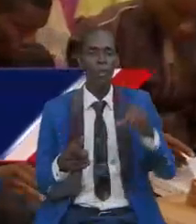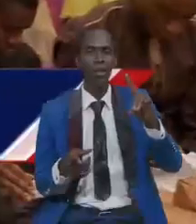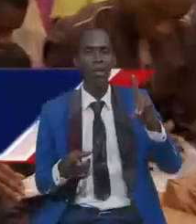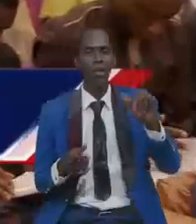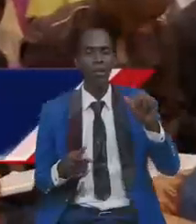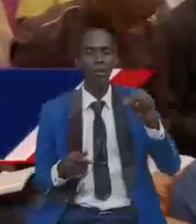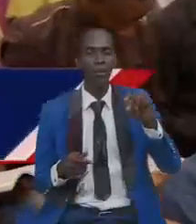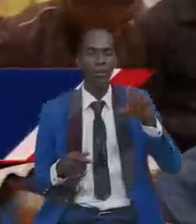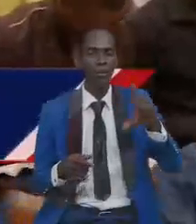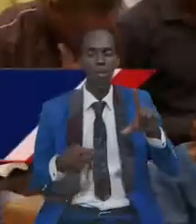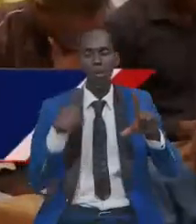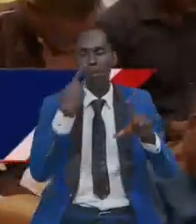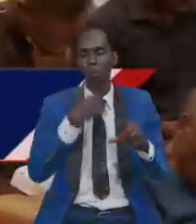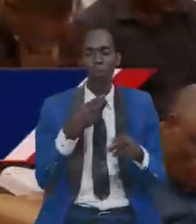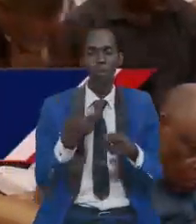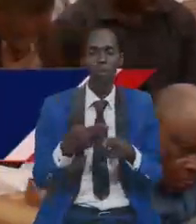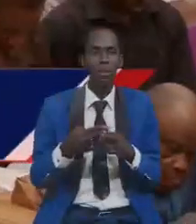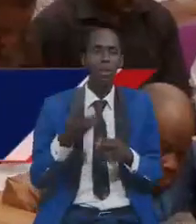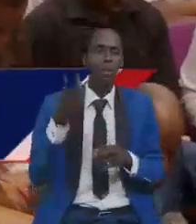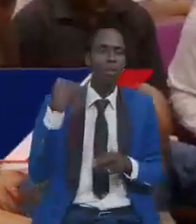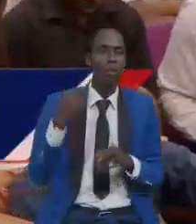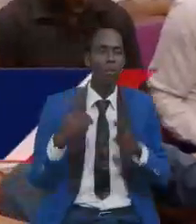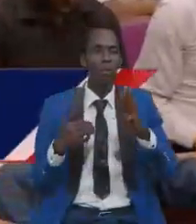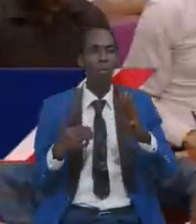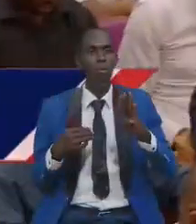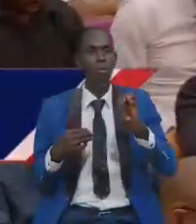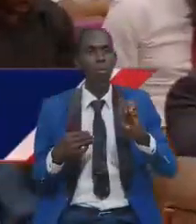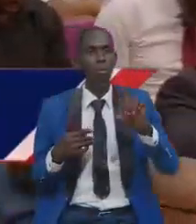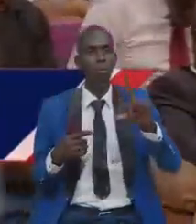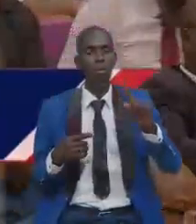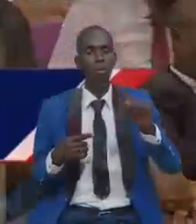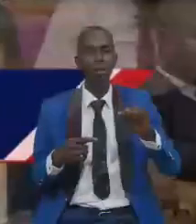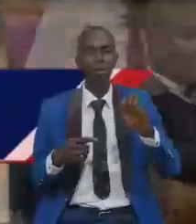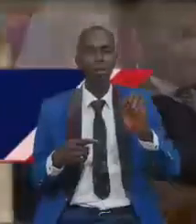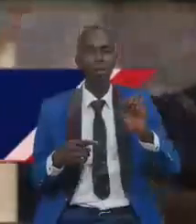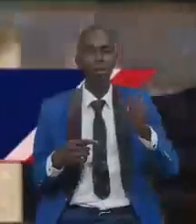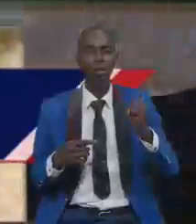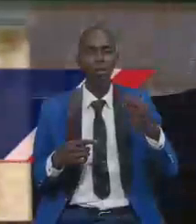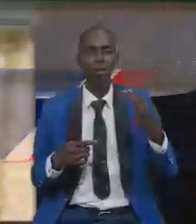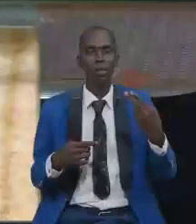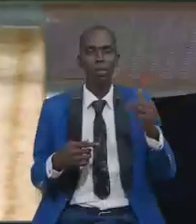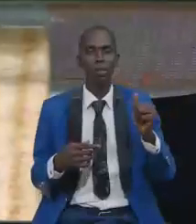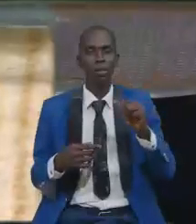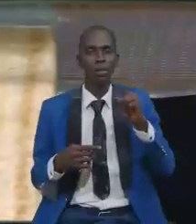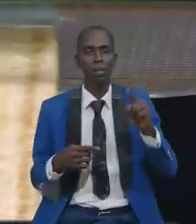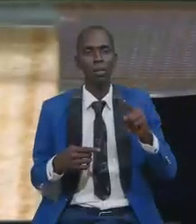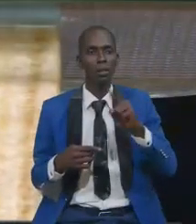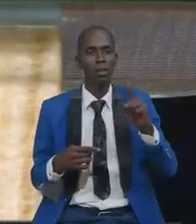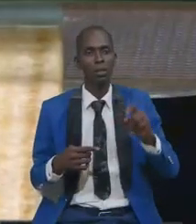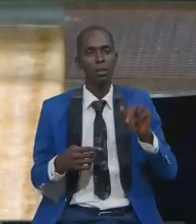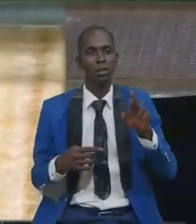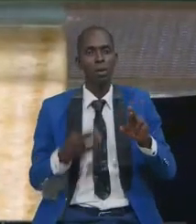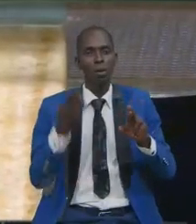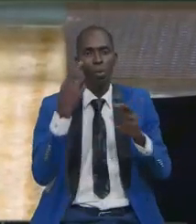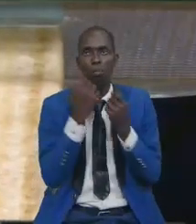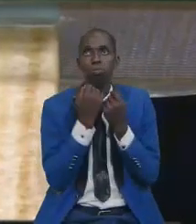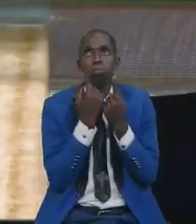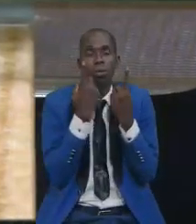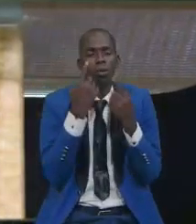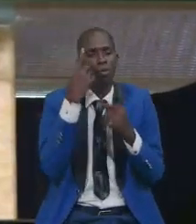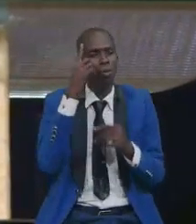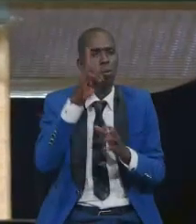whose name was Belteshazzar, was astonished for 1 hour when